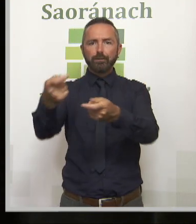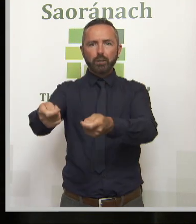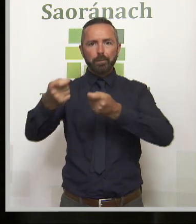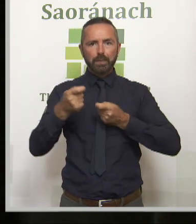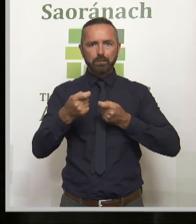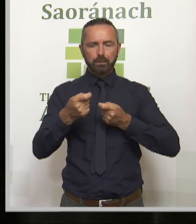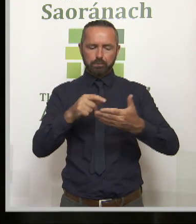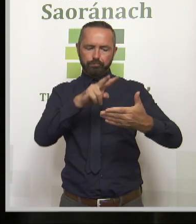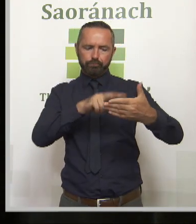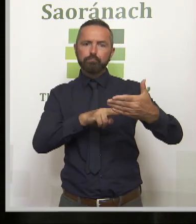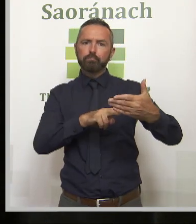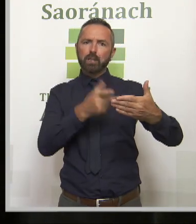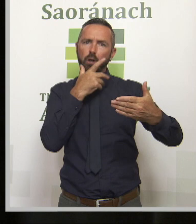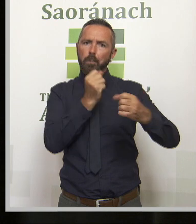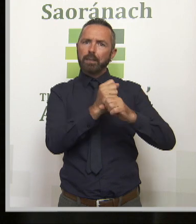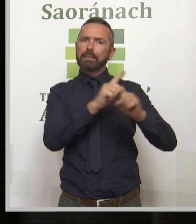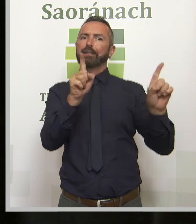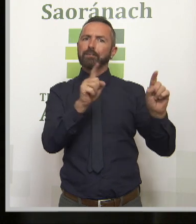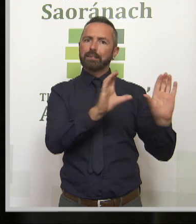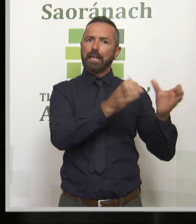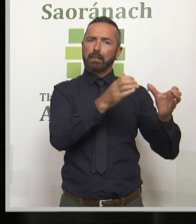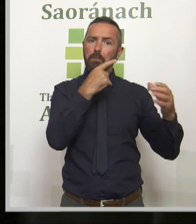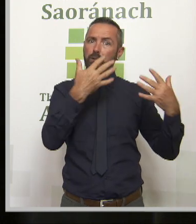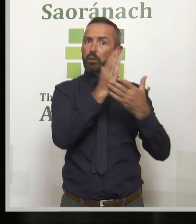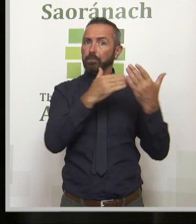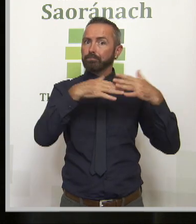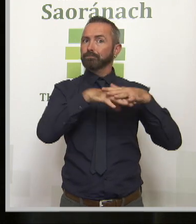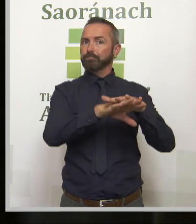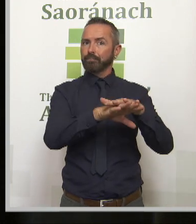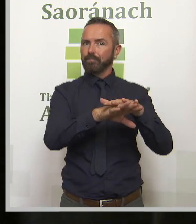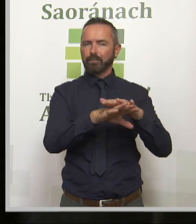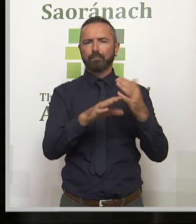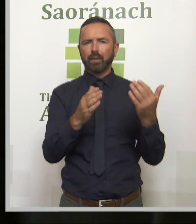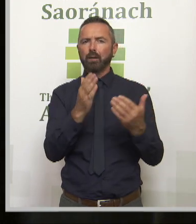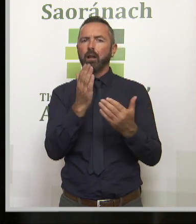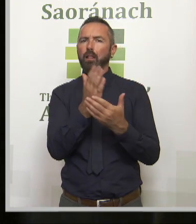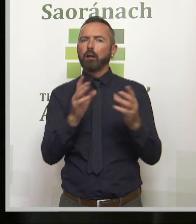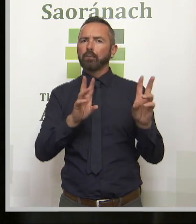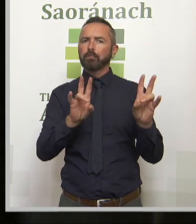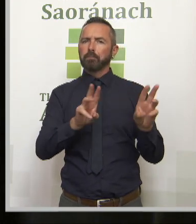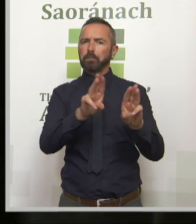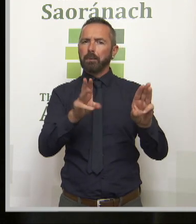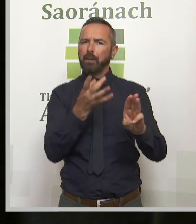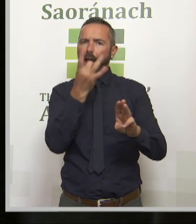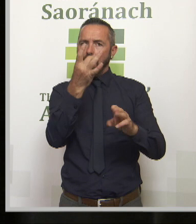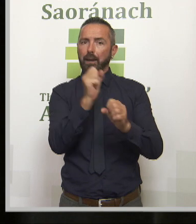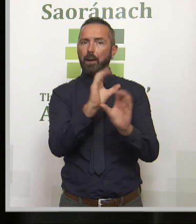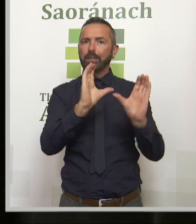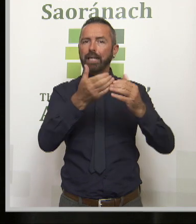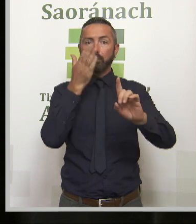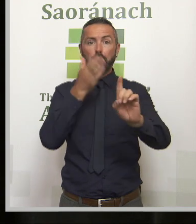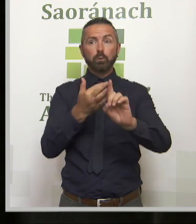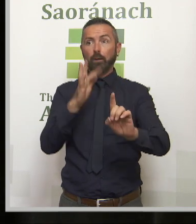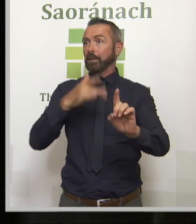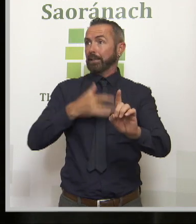span multiple sectors in some cases, but there is a fair amount of them that are taking a sectoral approach. So what I'm saying is, if you're okay with